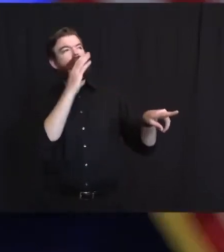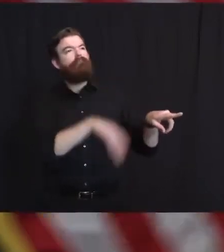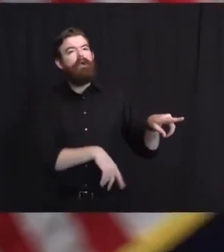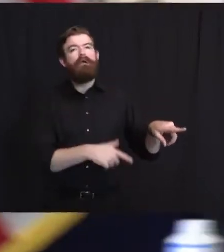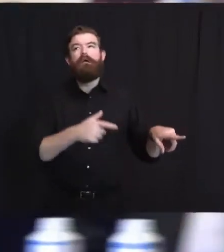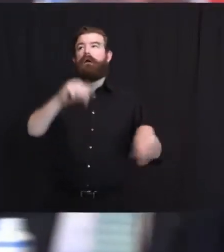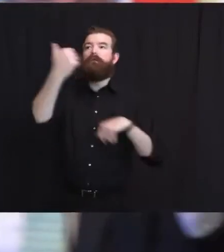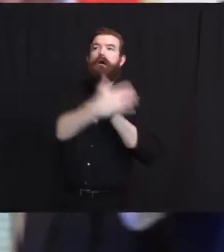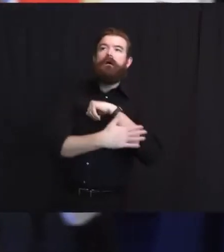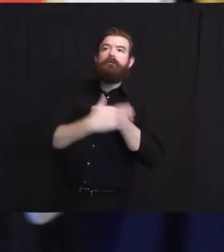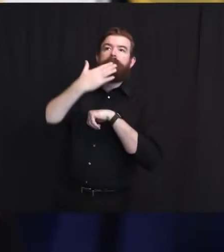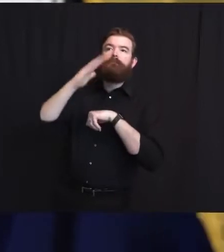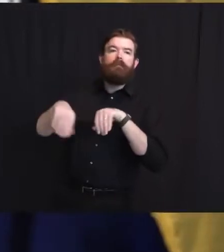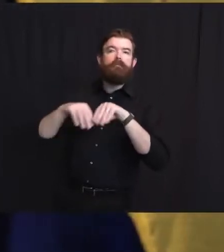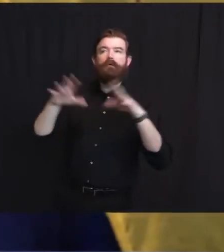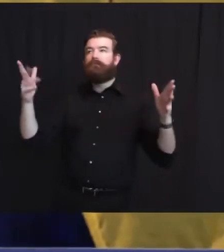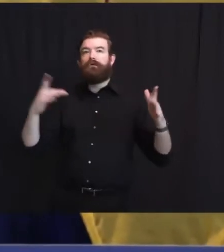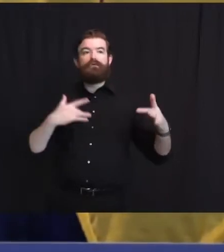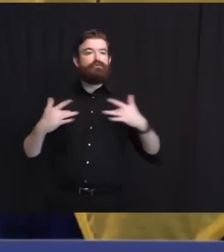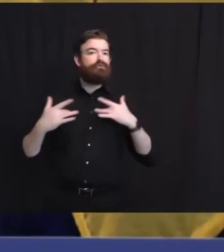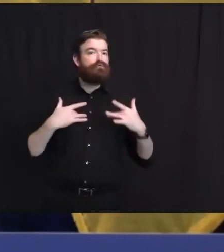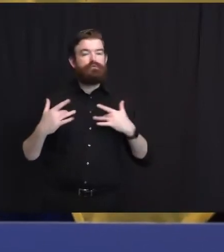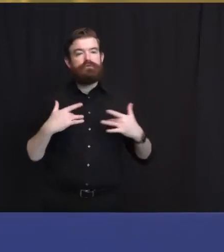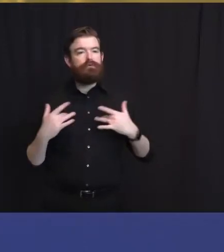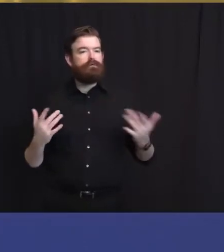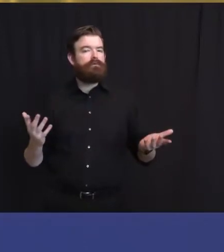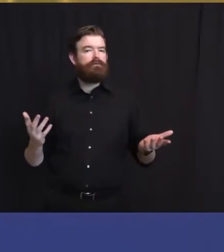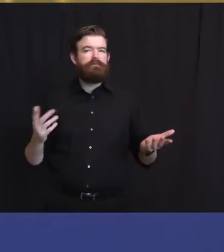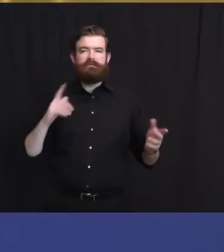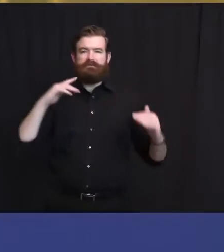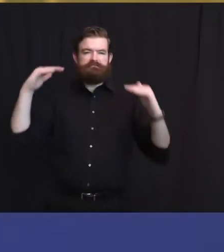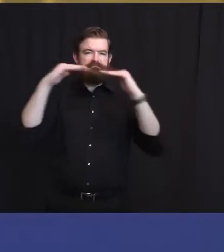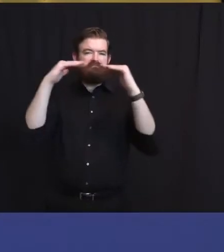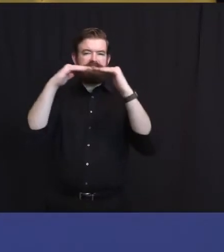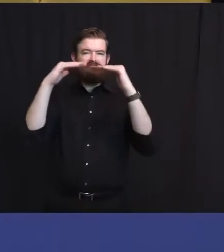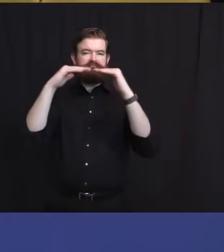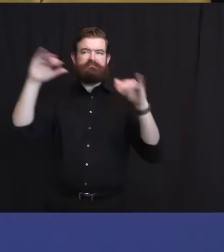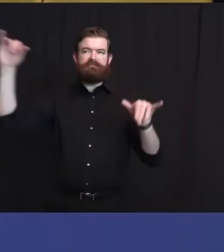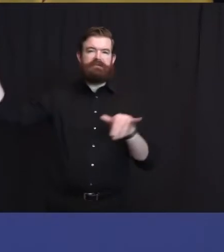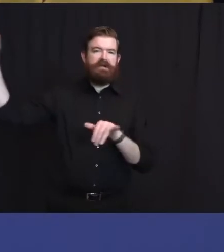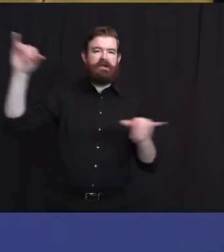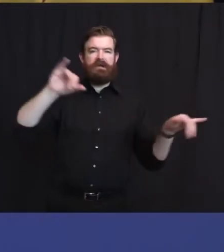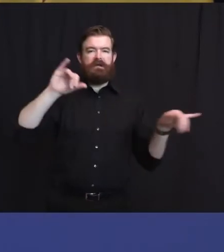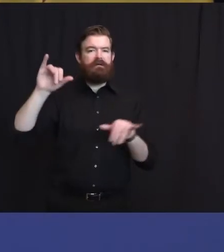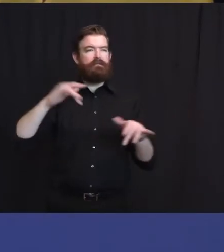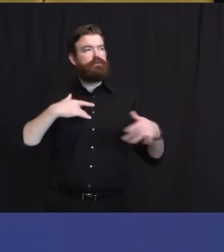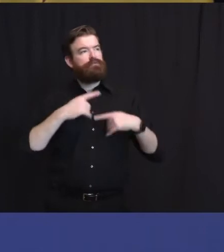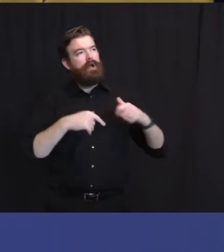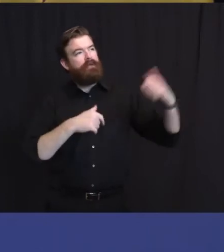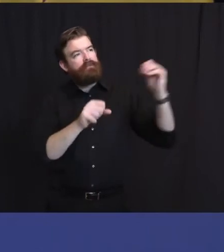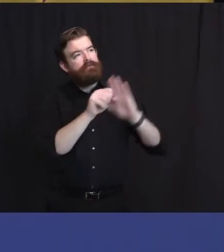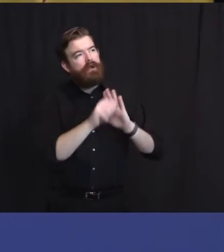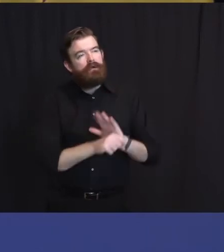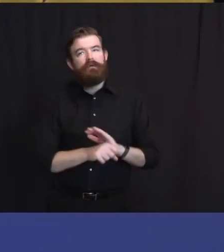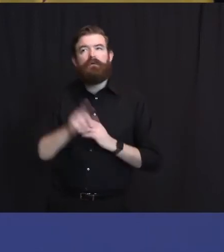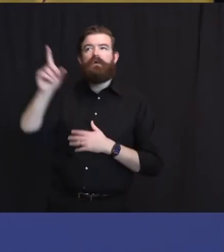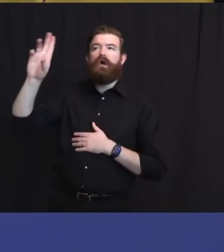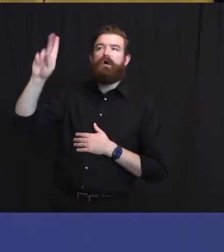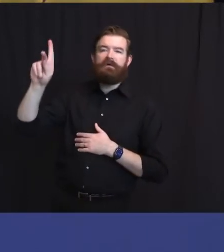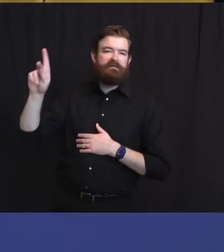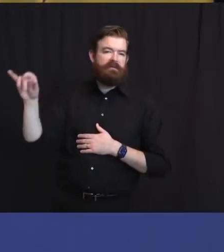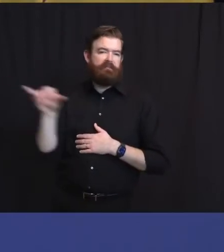are in discussions with the Port Authority as it relates to airports. But I'm on Tina's point. I was asked this